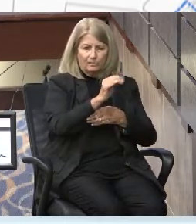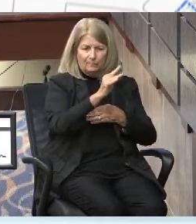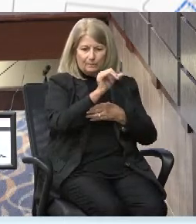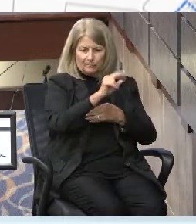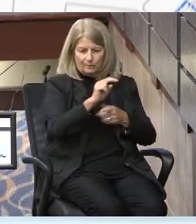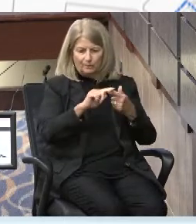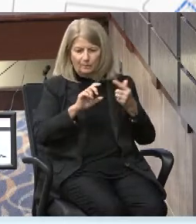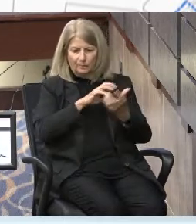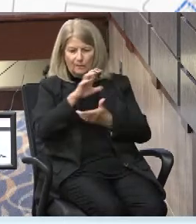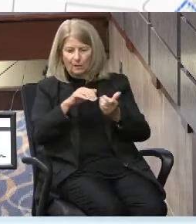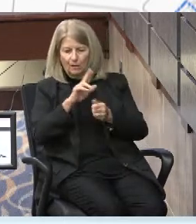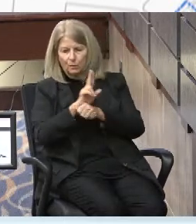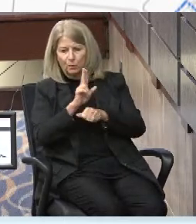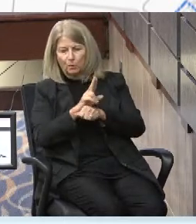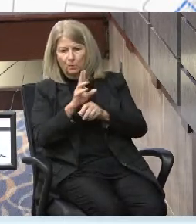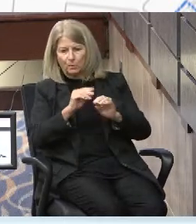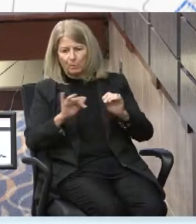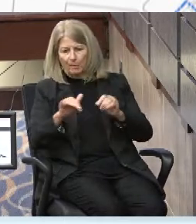property described as